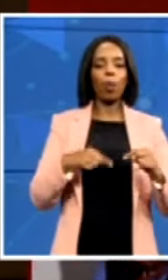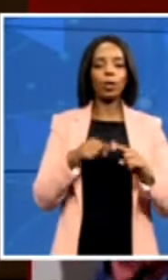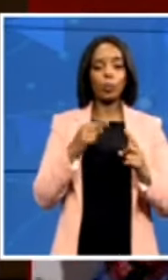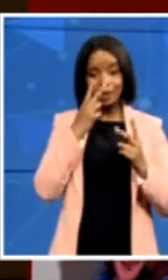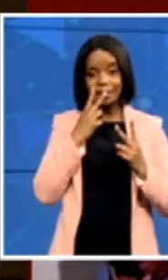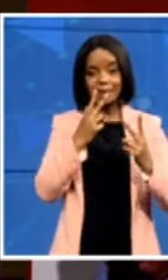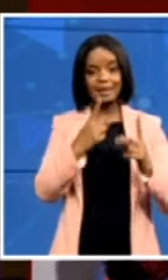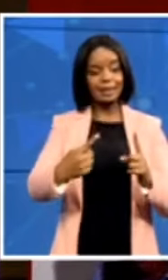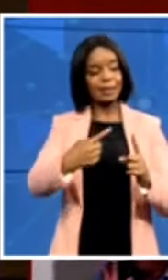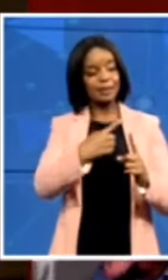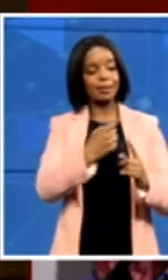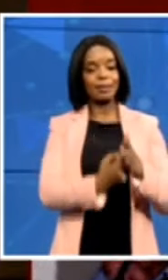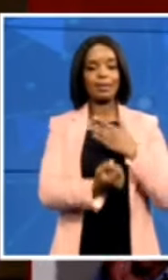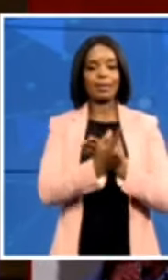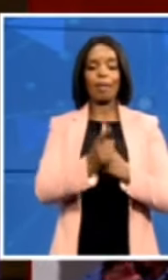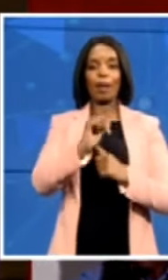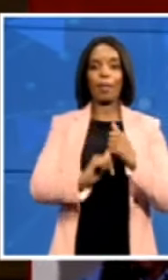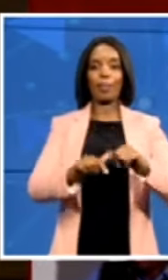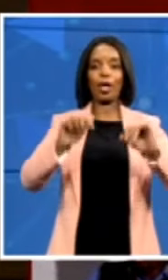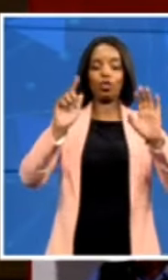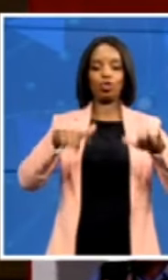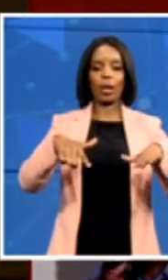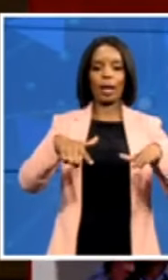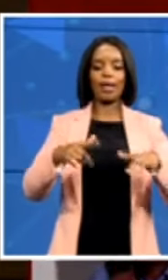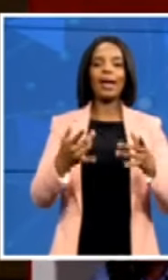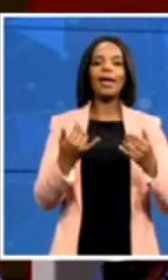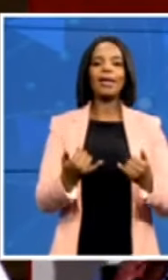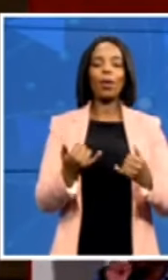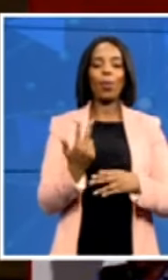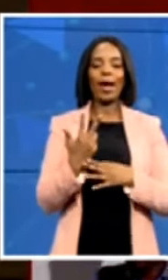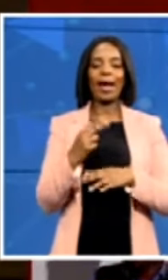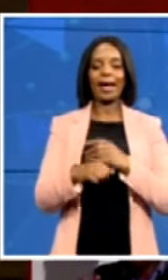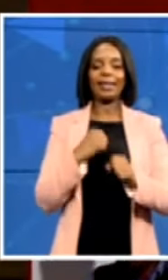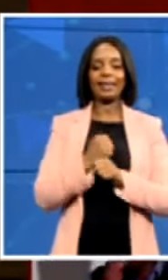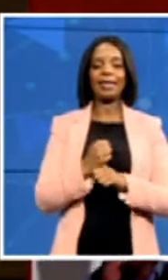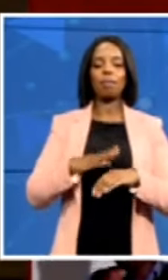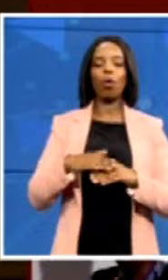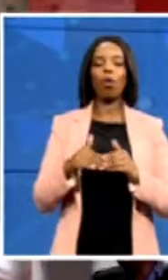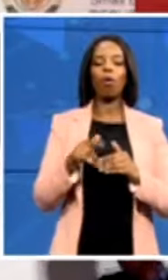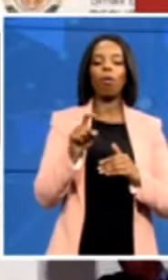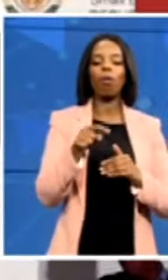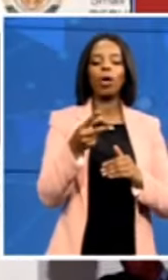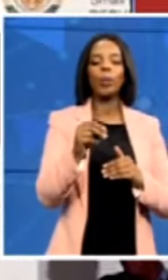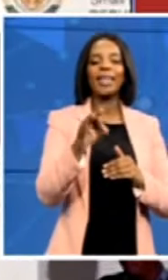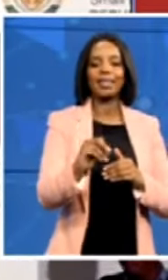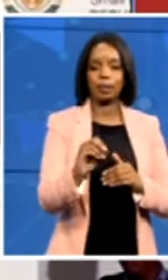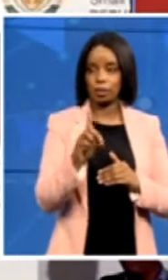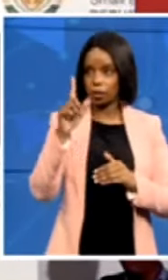got 8 years left of this that we need to fulfill. So what are your comments on it, Minister? Thanks.